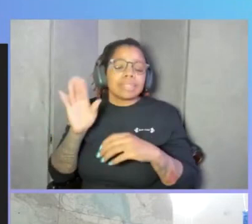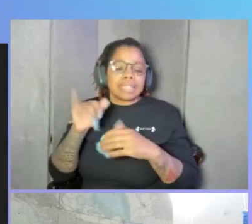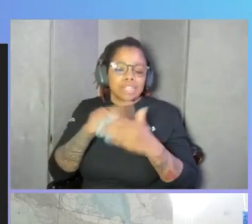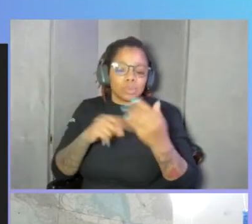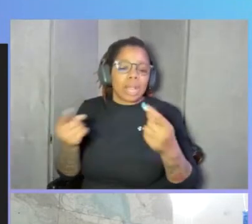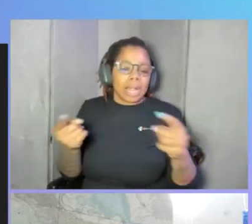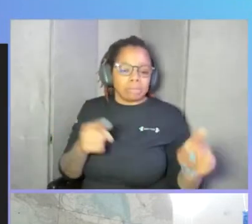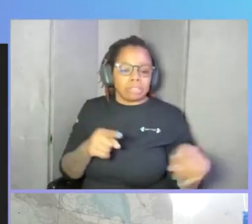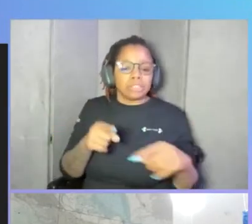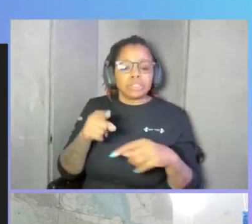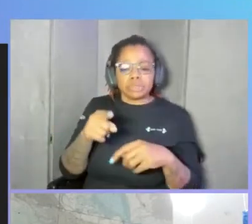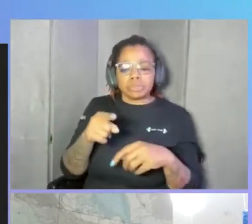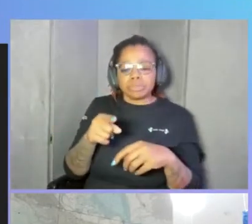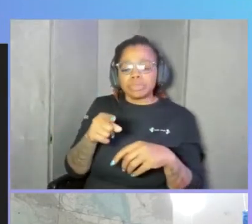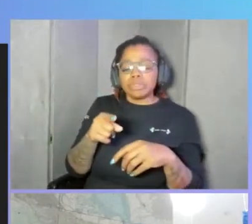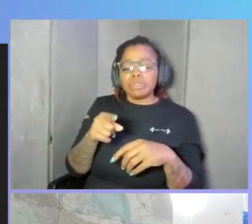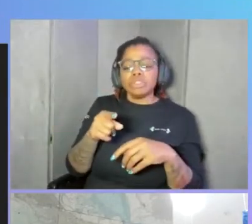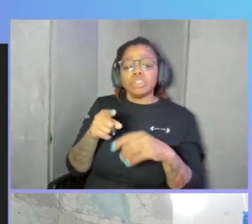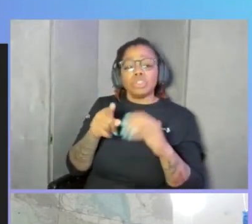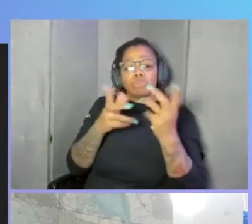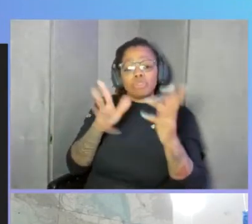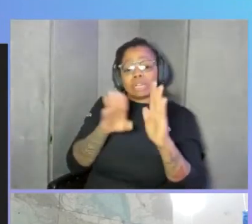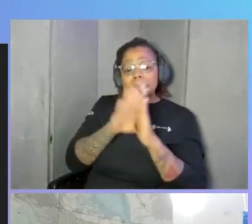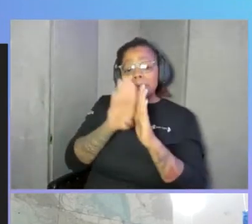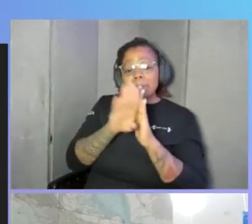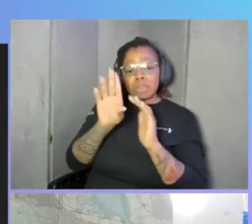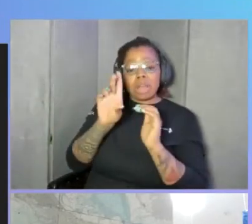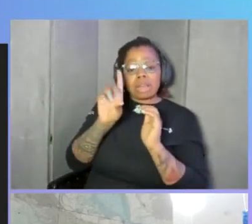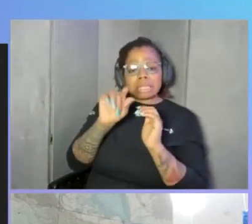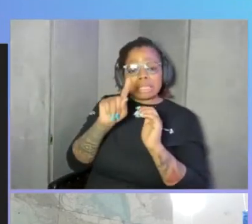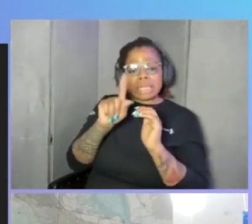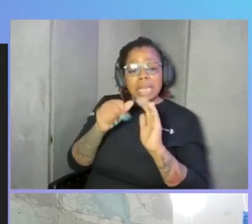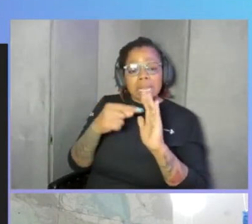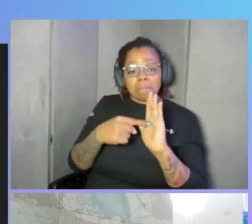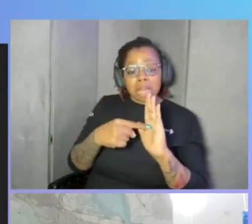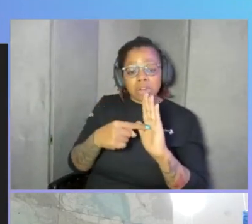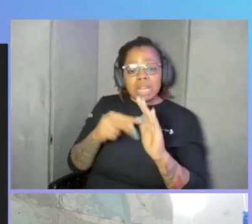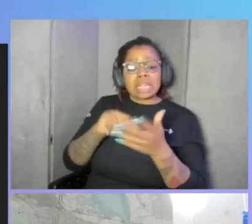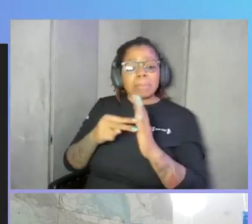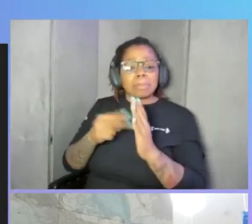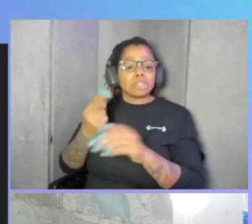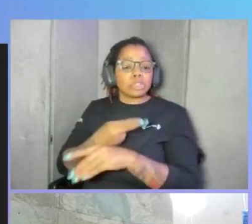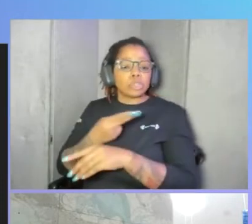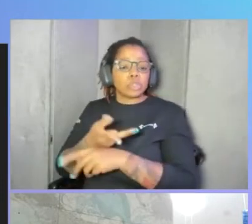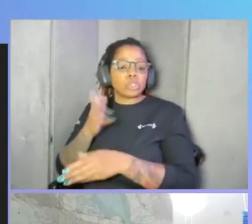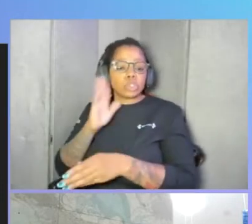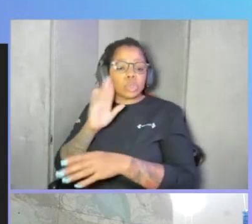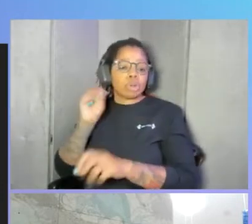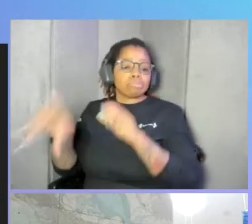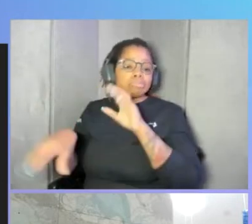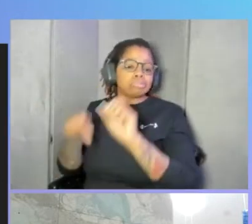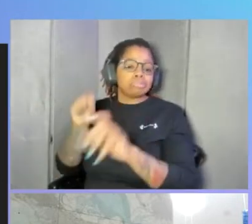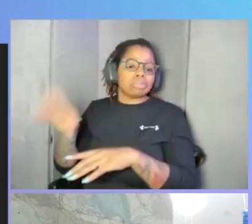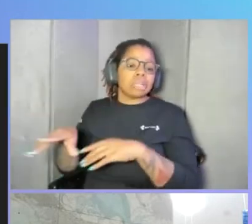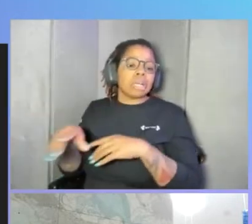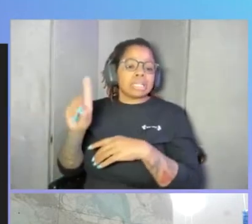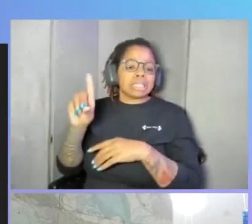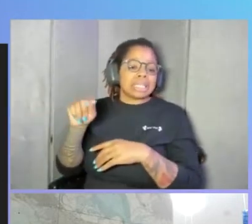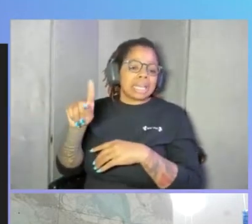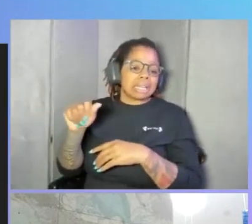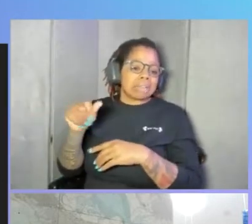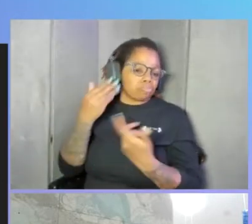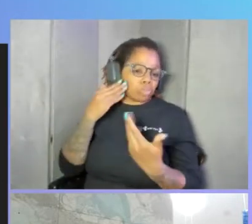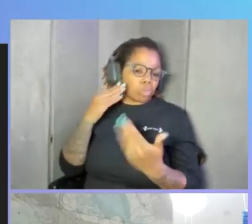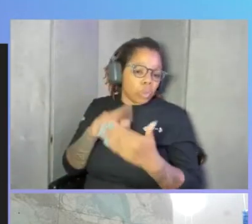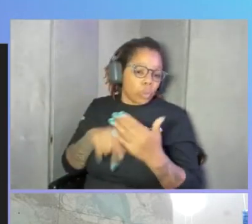So once you've built your data models, your users are going to be putting in unknown data. And so it's going to test against